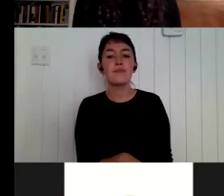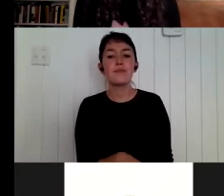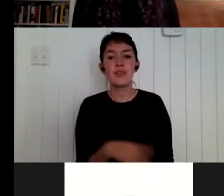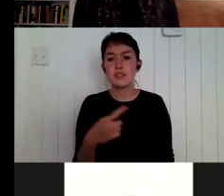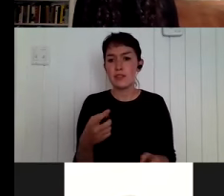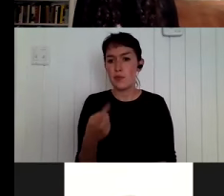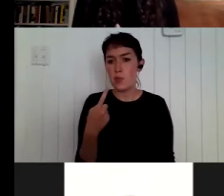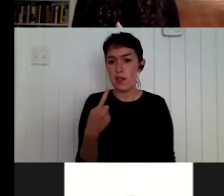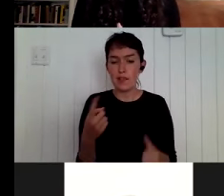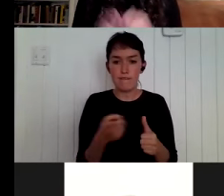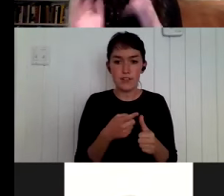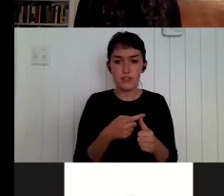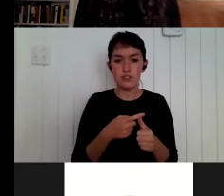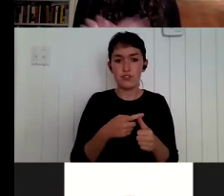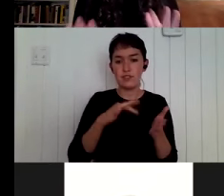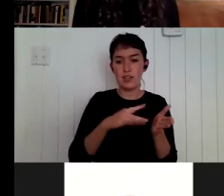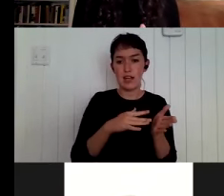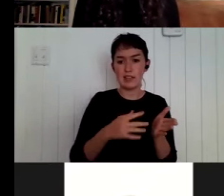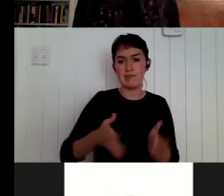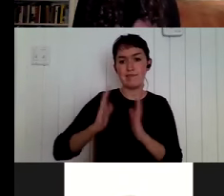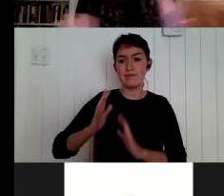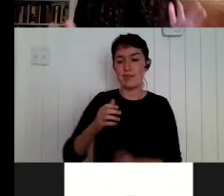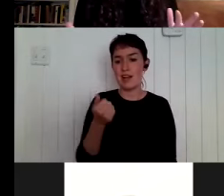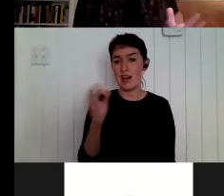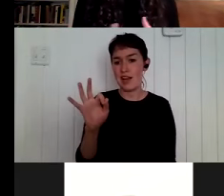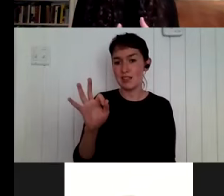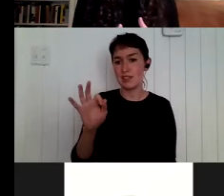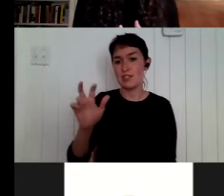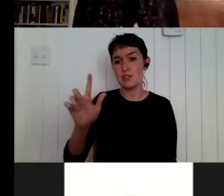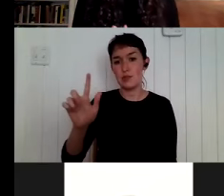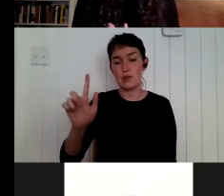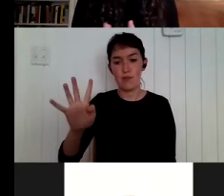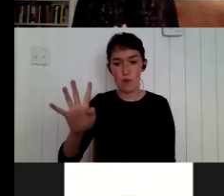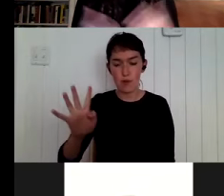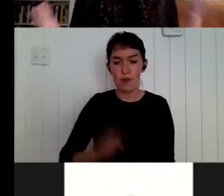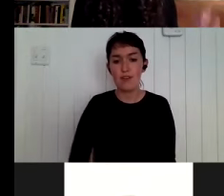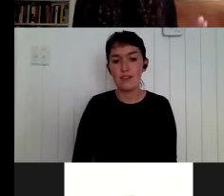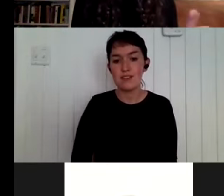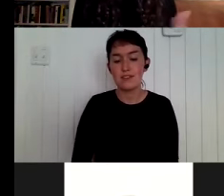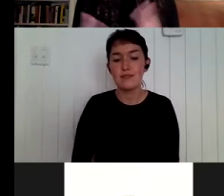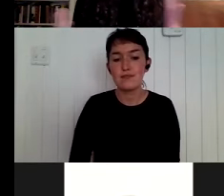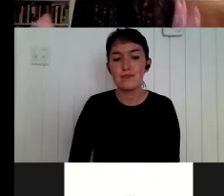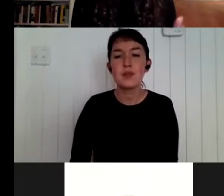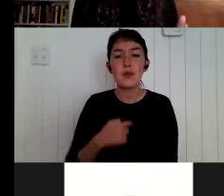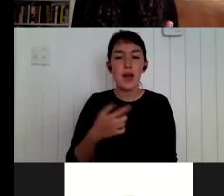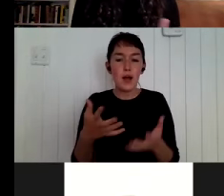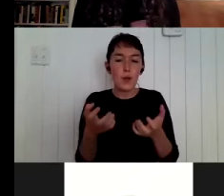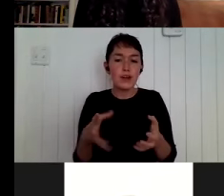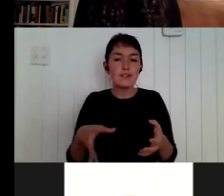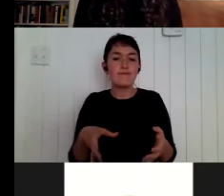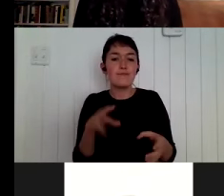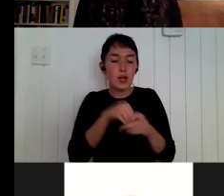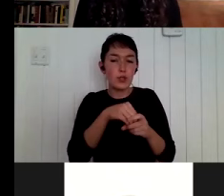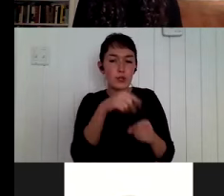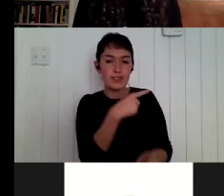in 1924. The details aren't super important, but I just wanted to include it for sort of a historical